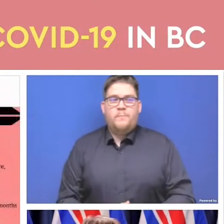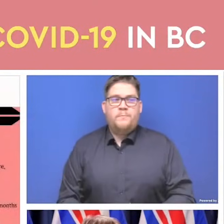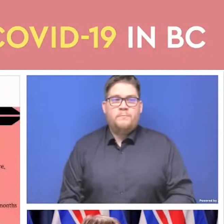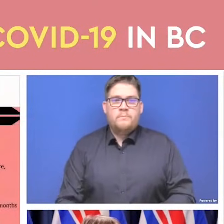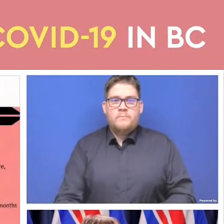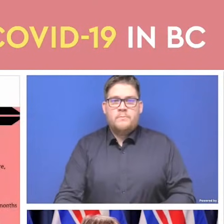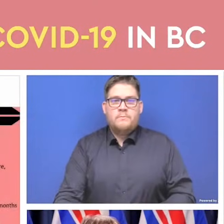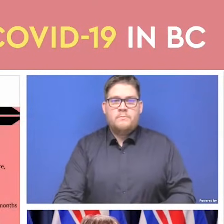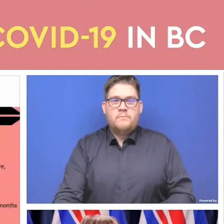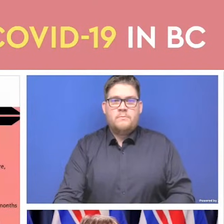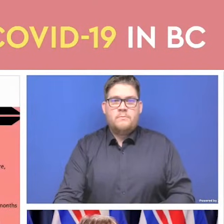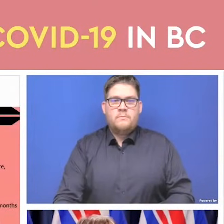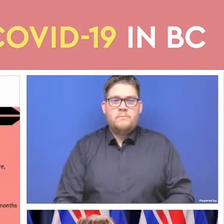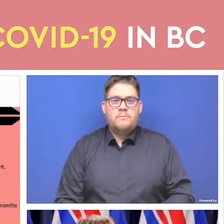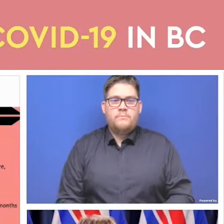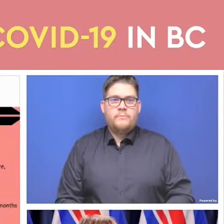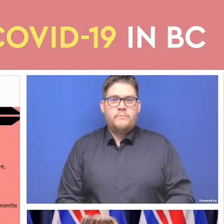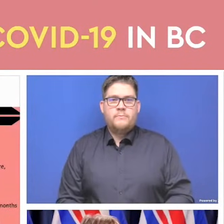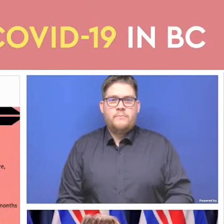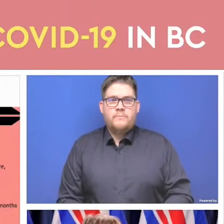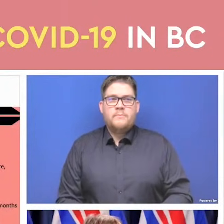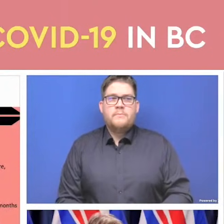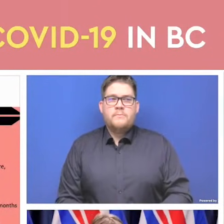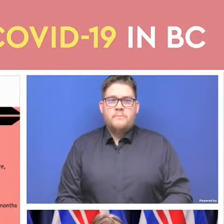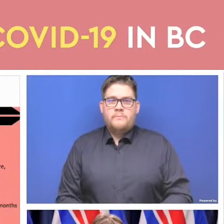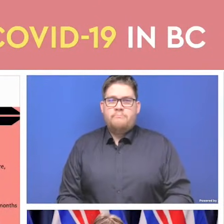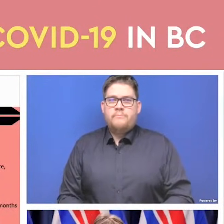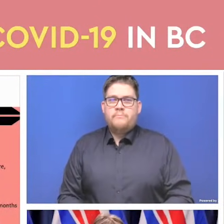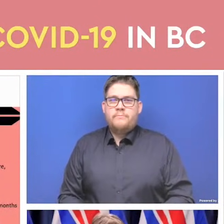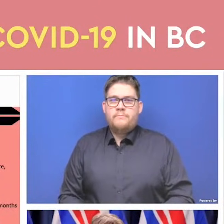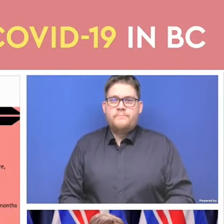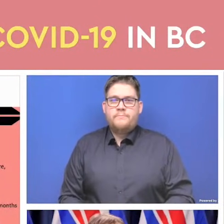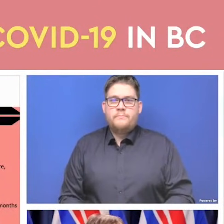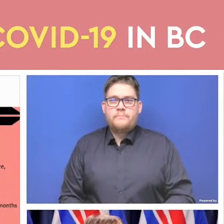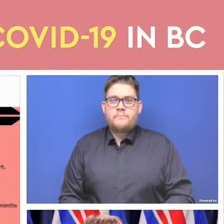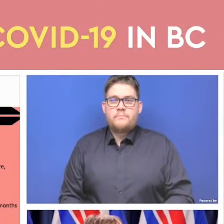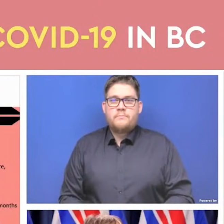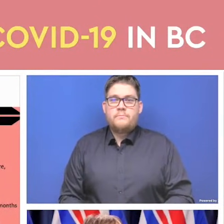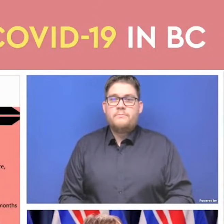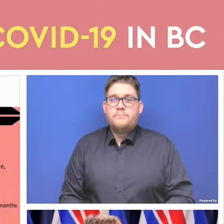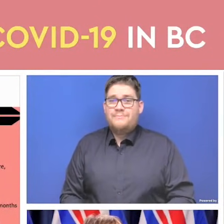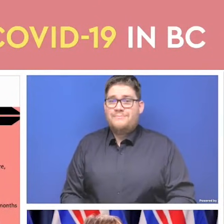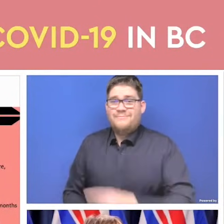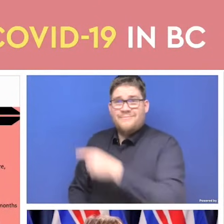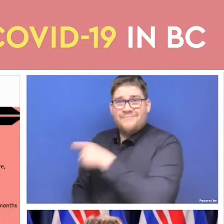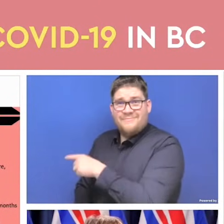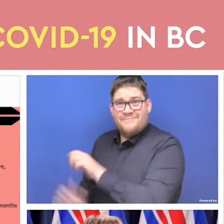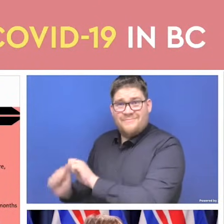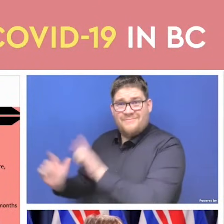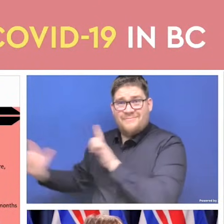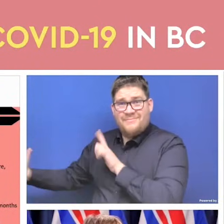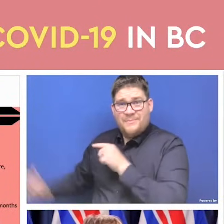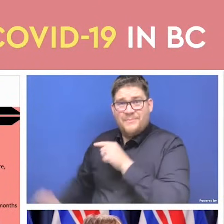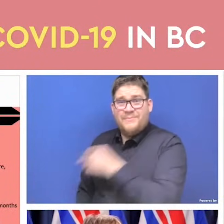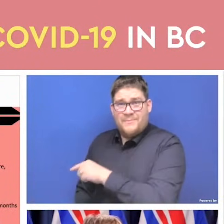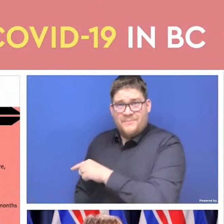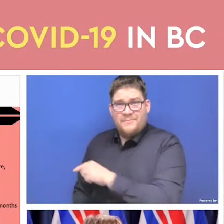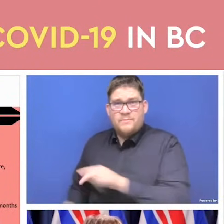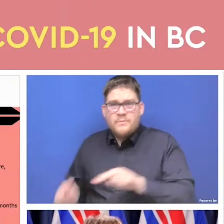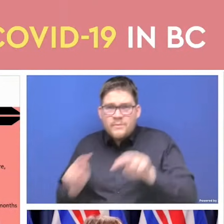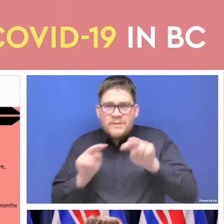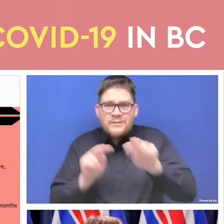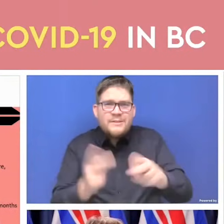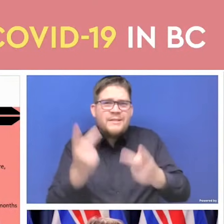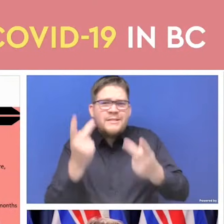So we'll just, right, okay, so this slide basically is a familiar construct for you. It lays out on the